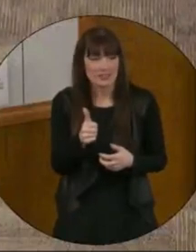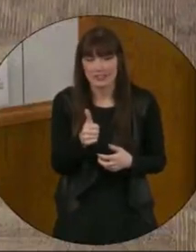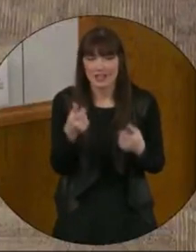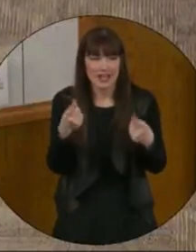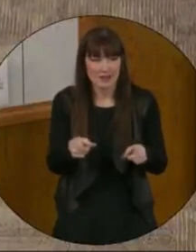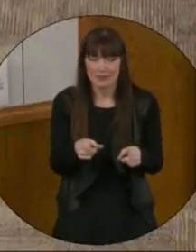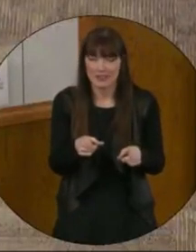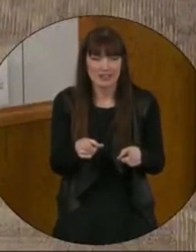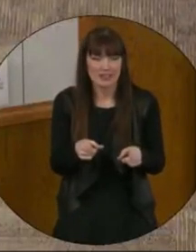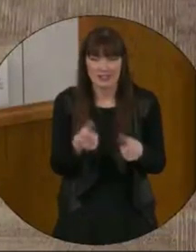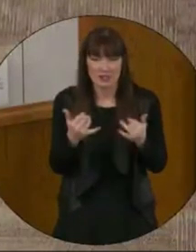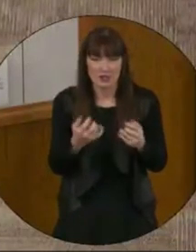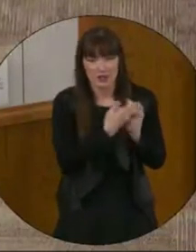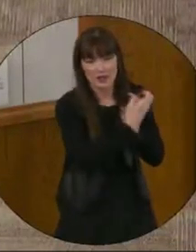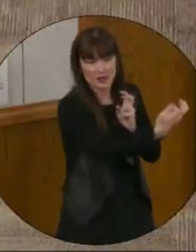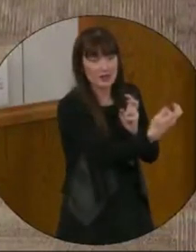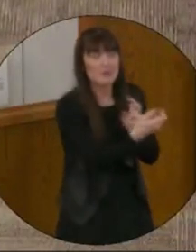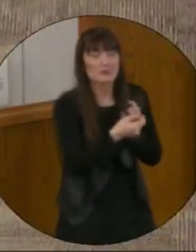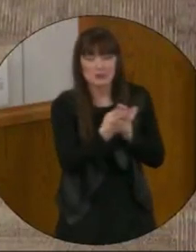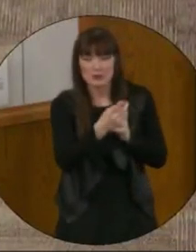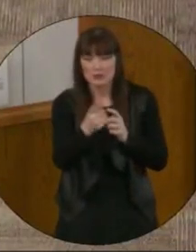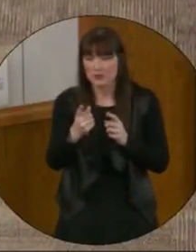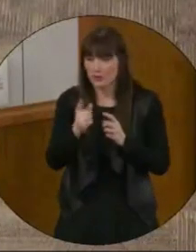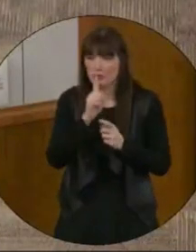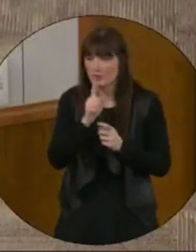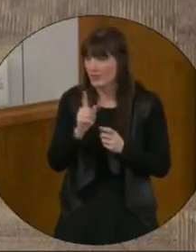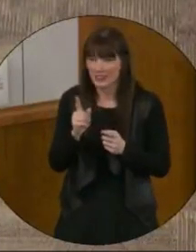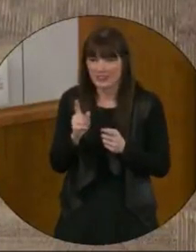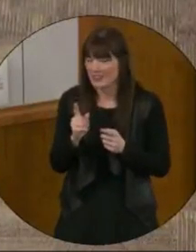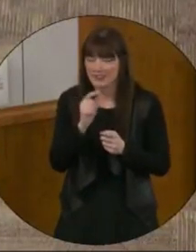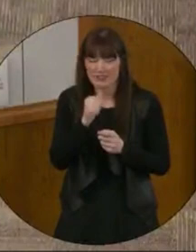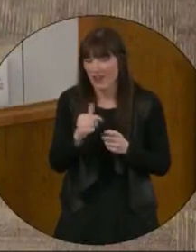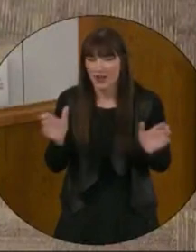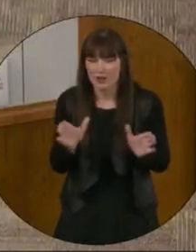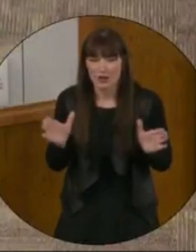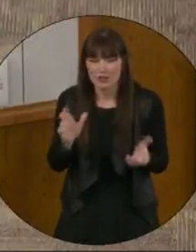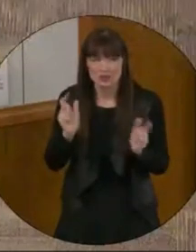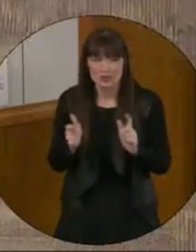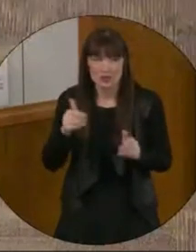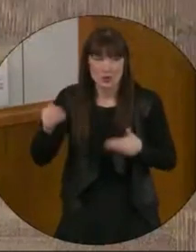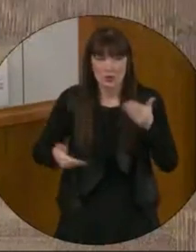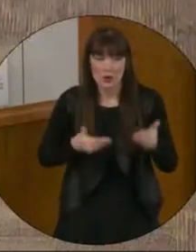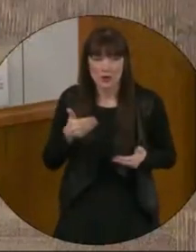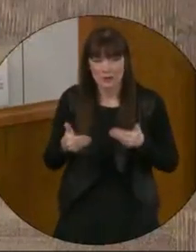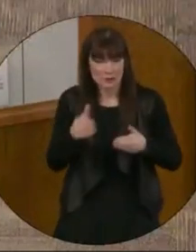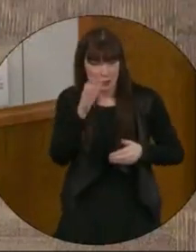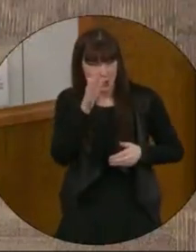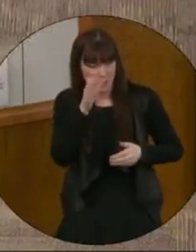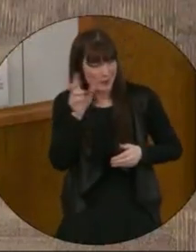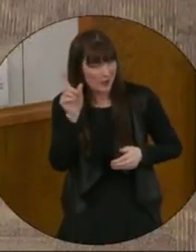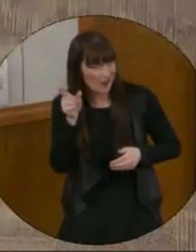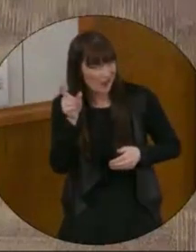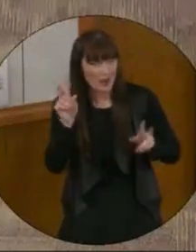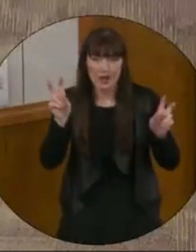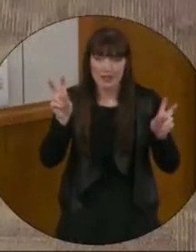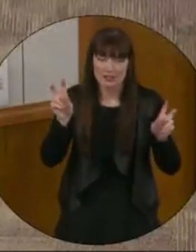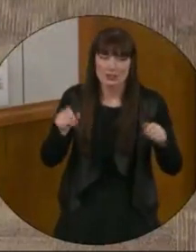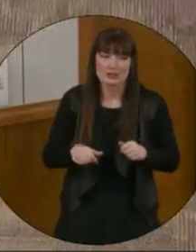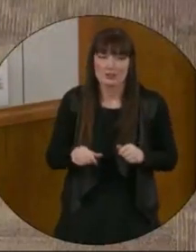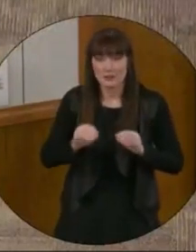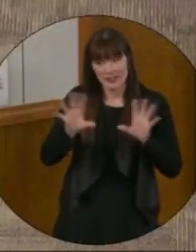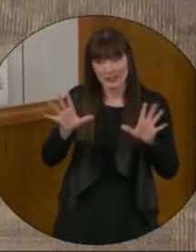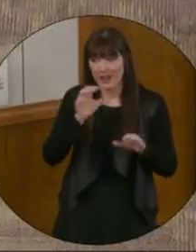current dais, but very few of you seem encouraged to change anything. Welcome to your comic issue. Let me be clear. I am not